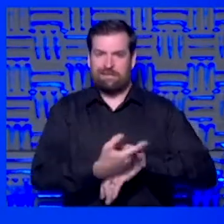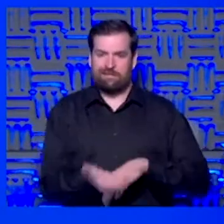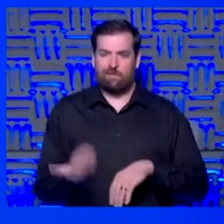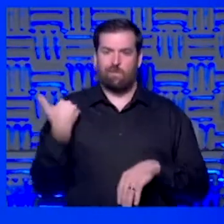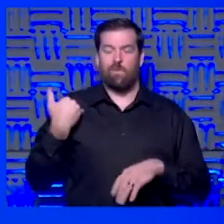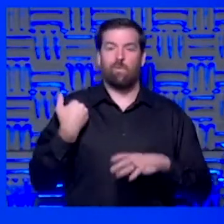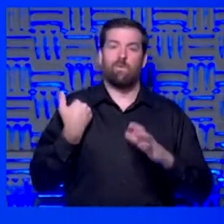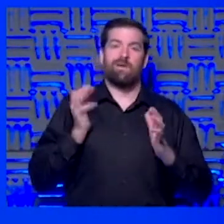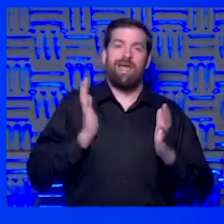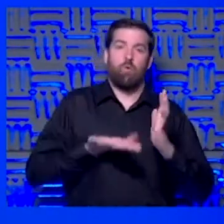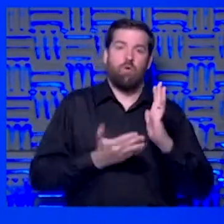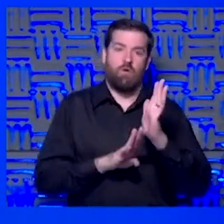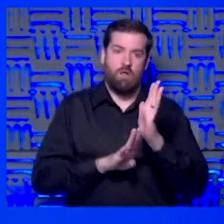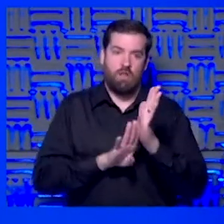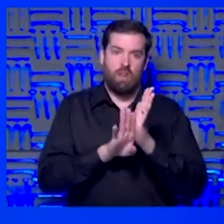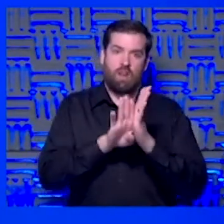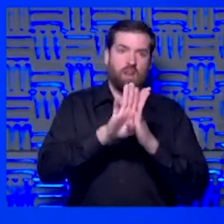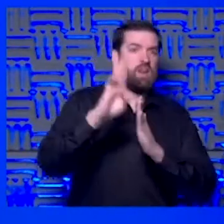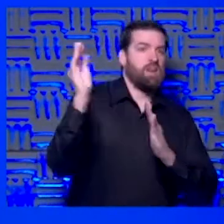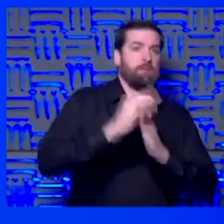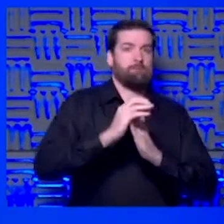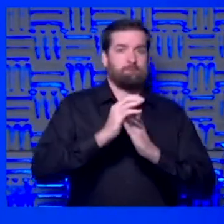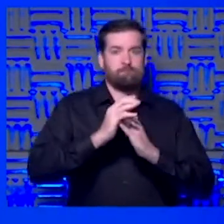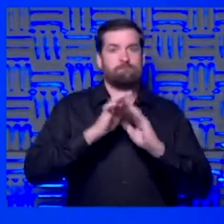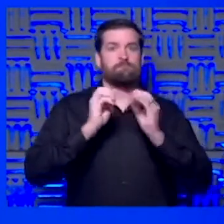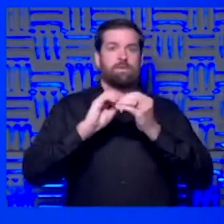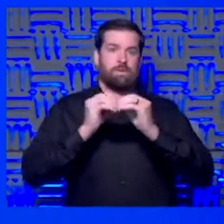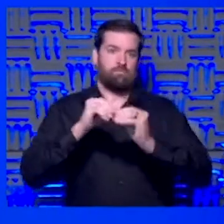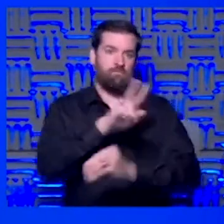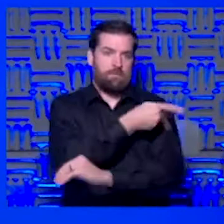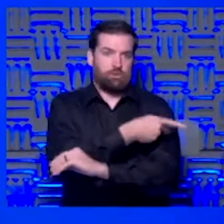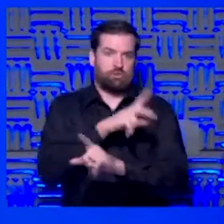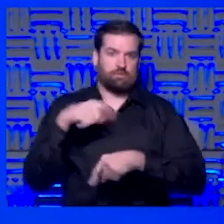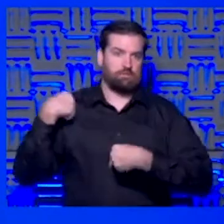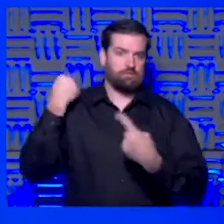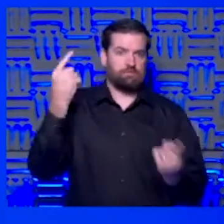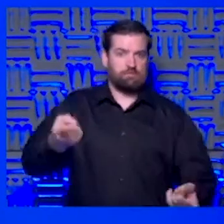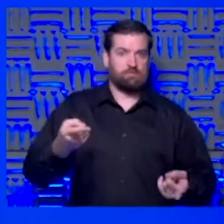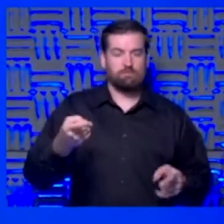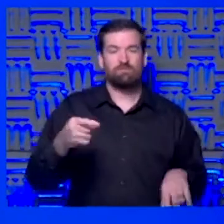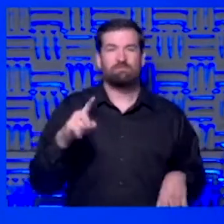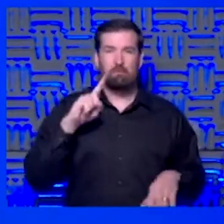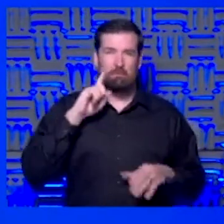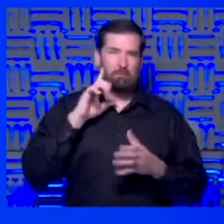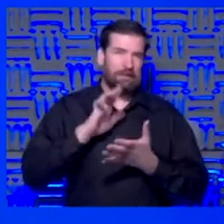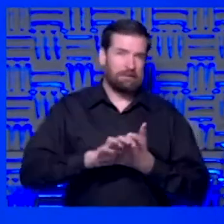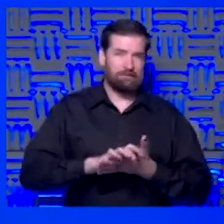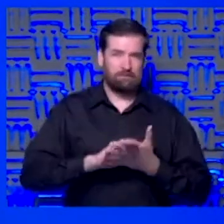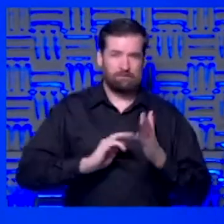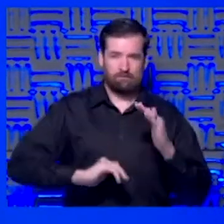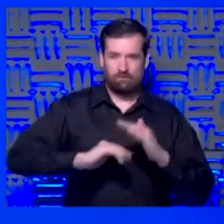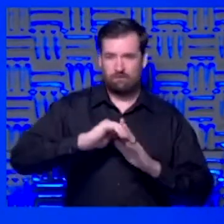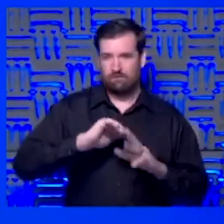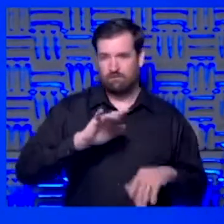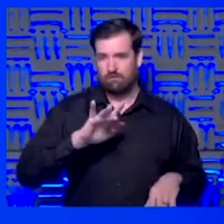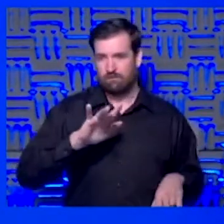peak number of COVID patients in the hospital throughout this whole pandemic, and that was, I believe, up to